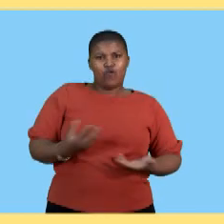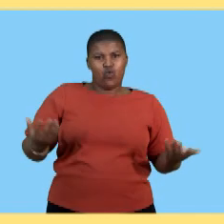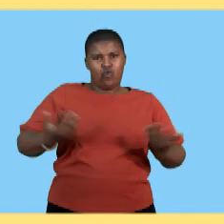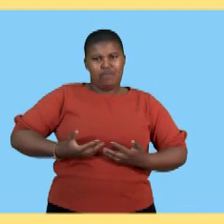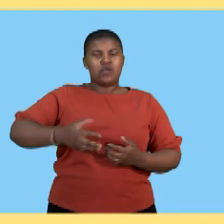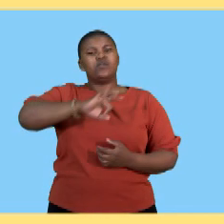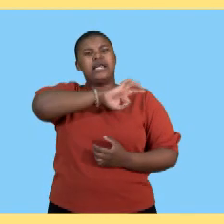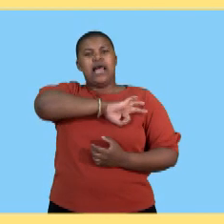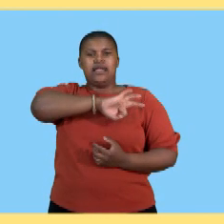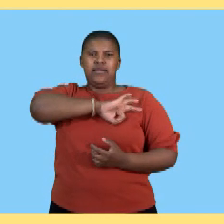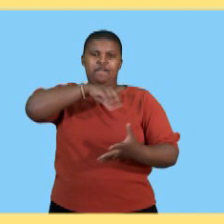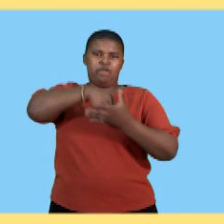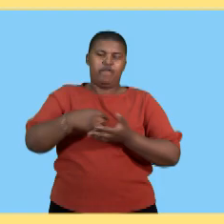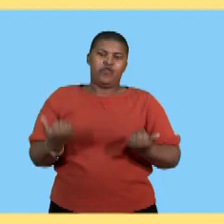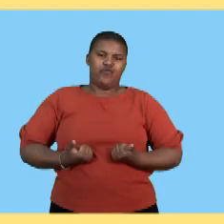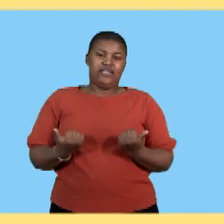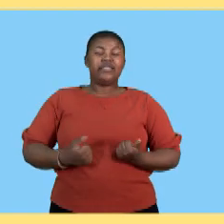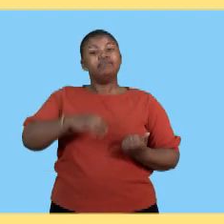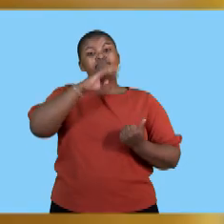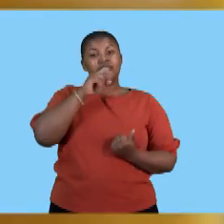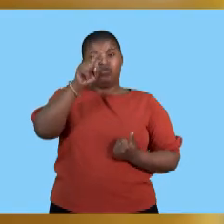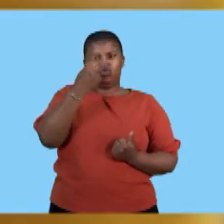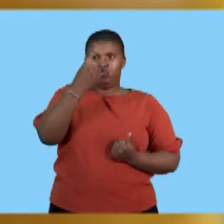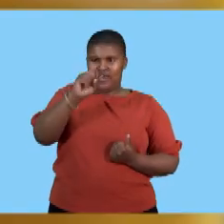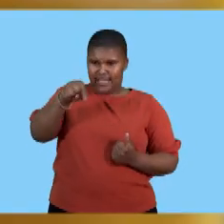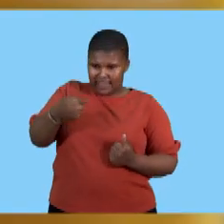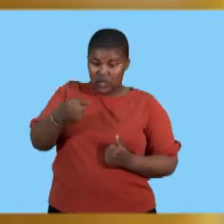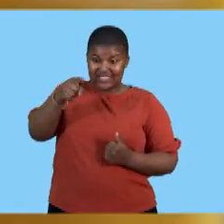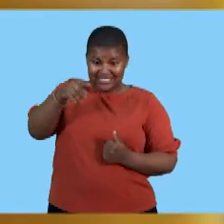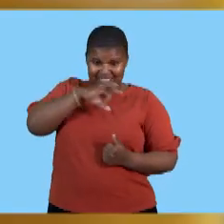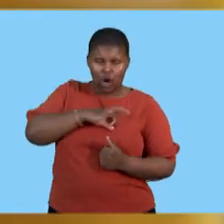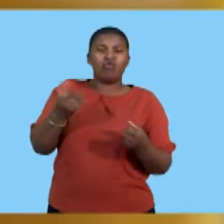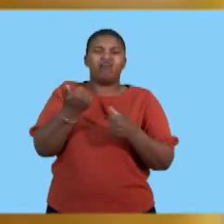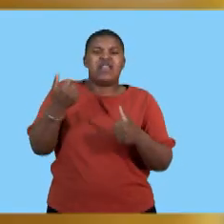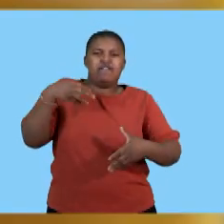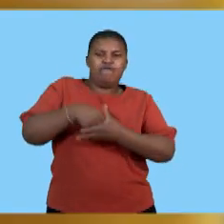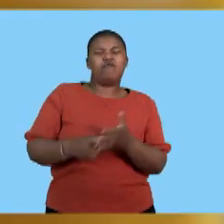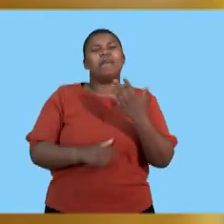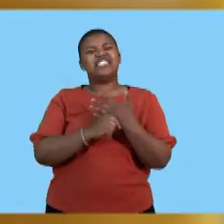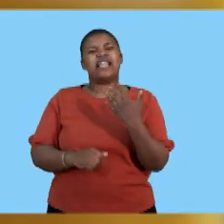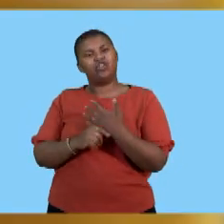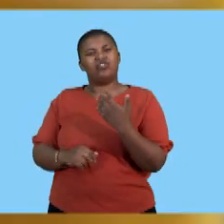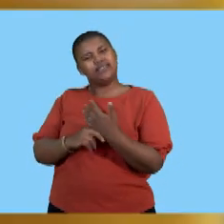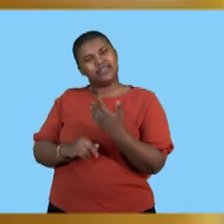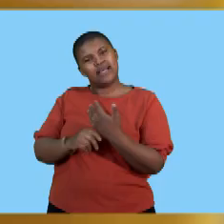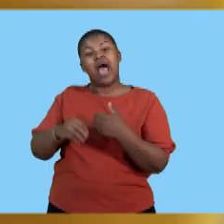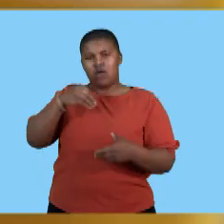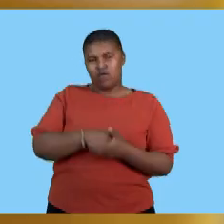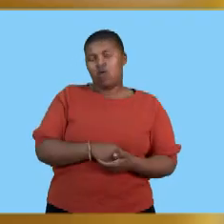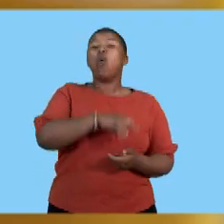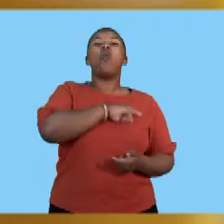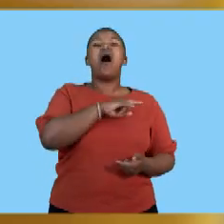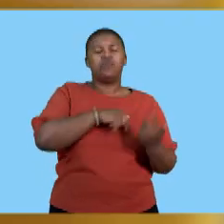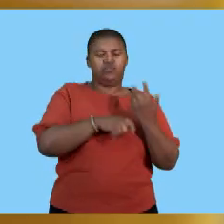salary. So the moment you recorded the gross salary, you have already recorded the deductions, because deductions are